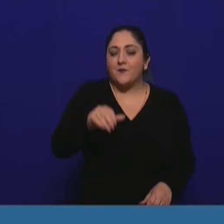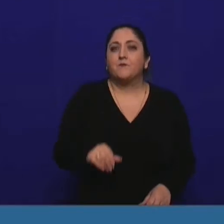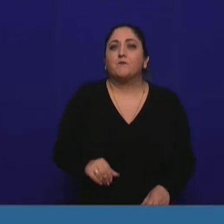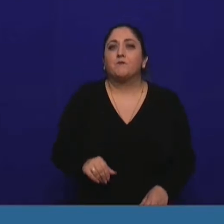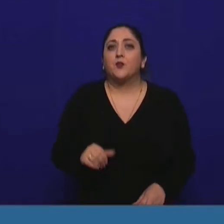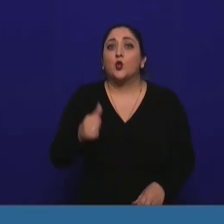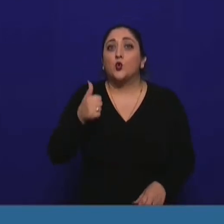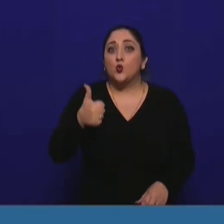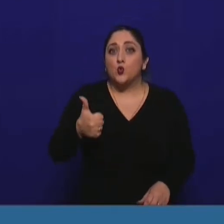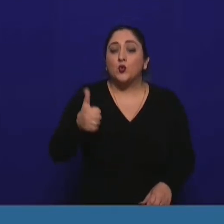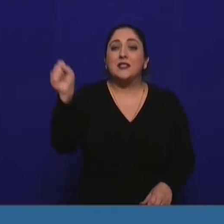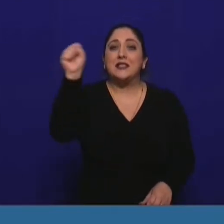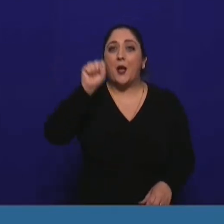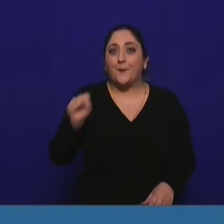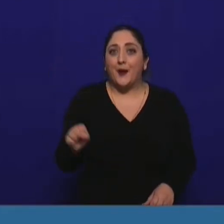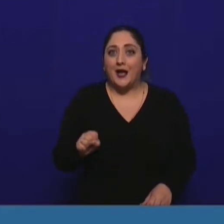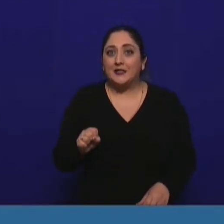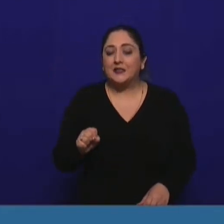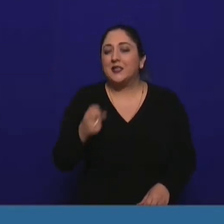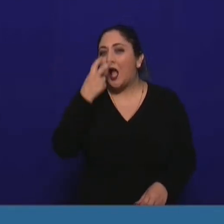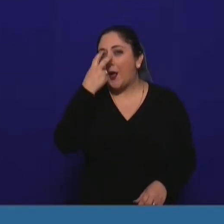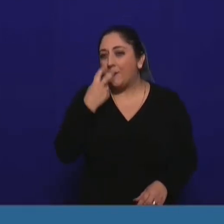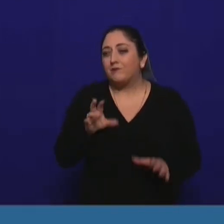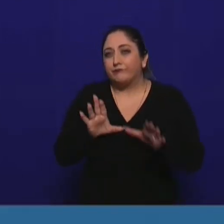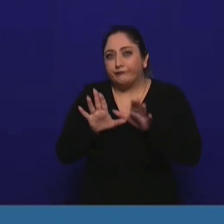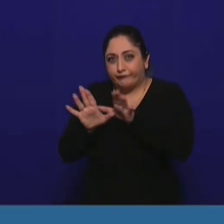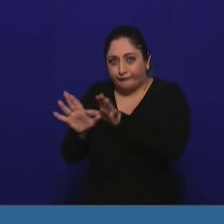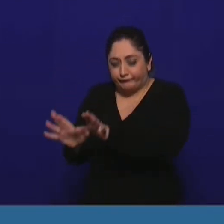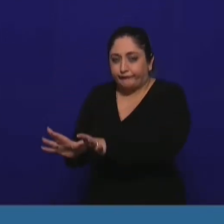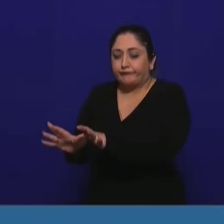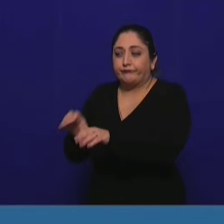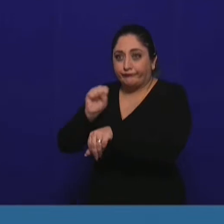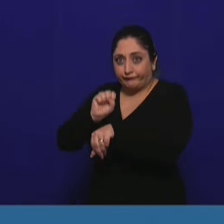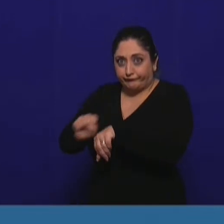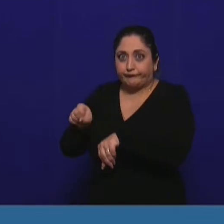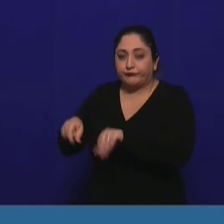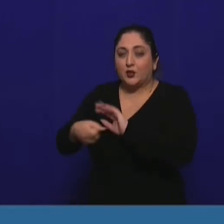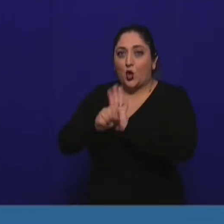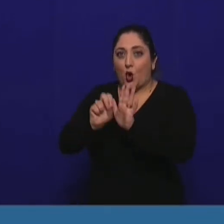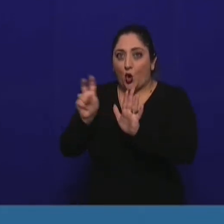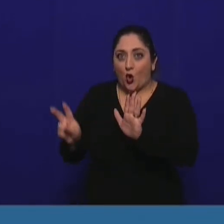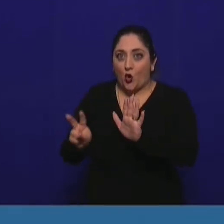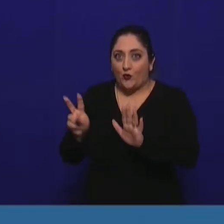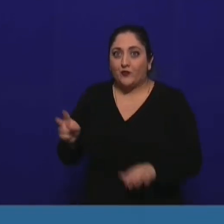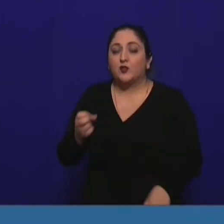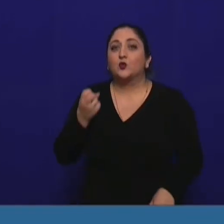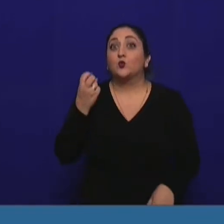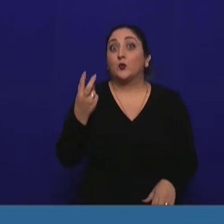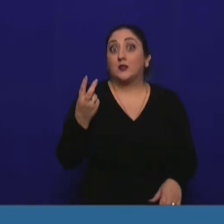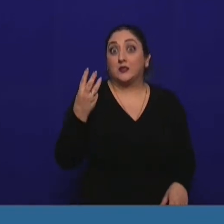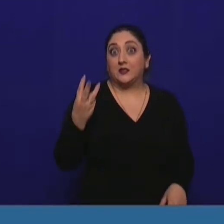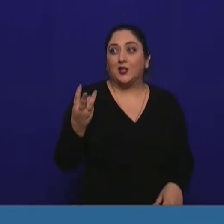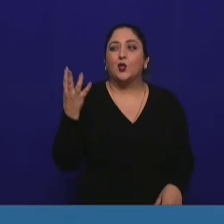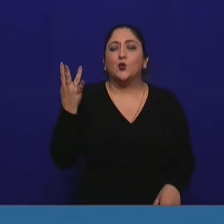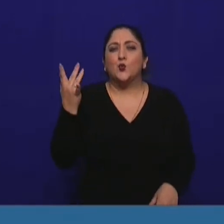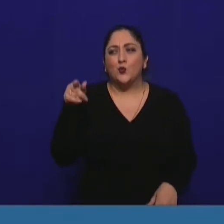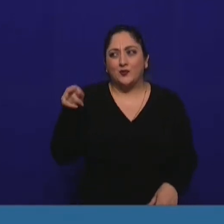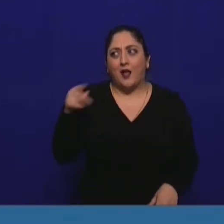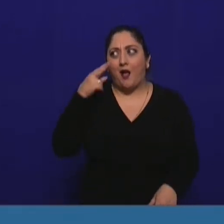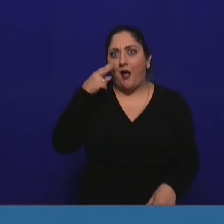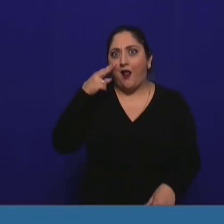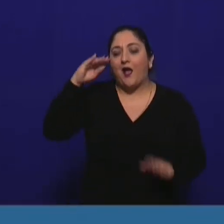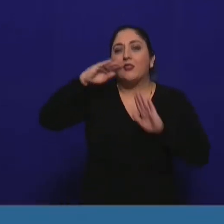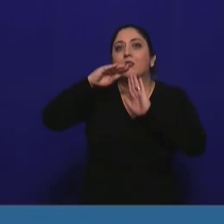il-Good Samaritan li huma anzjani li jkunu ġew mill-Old People's Homes li jkunu pożittivi huwa ta' 23, naraw li n-numru hawnhekk ukoll